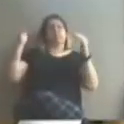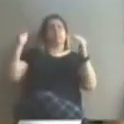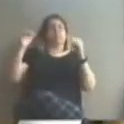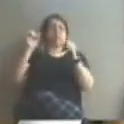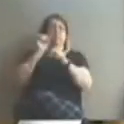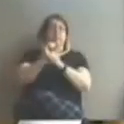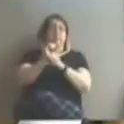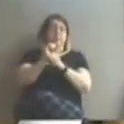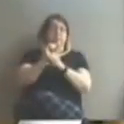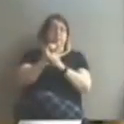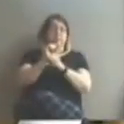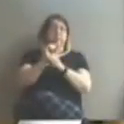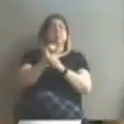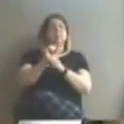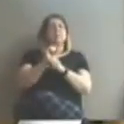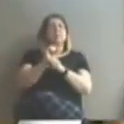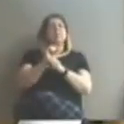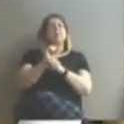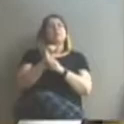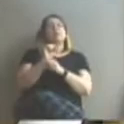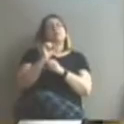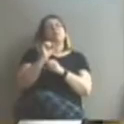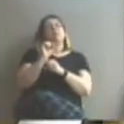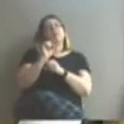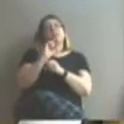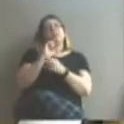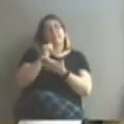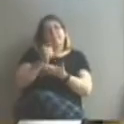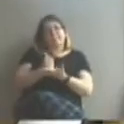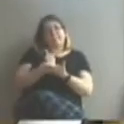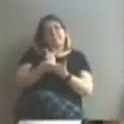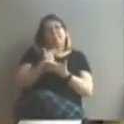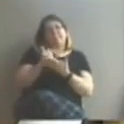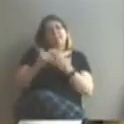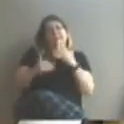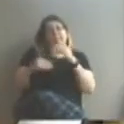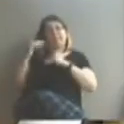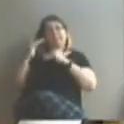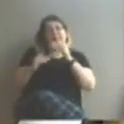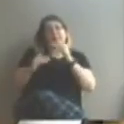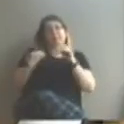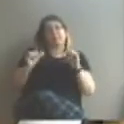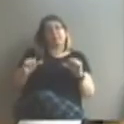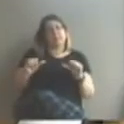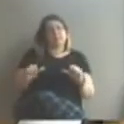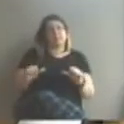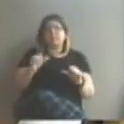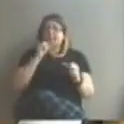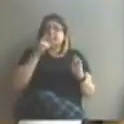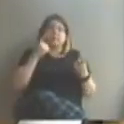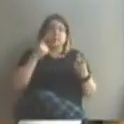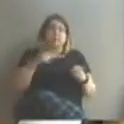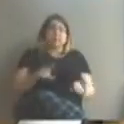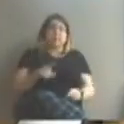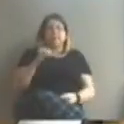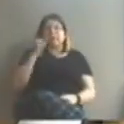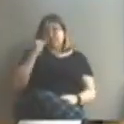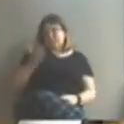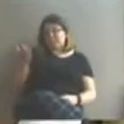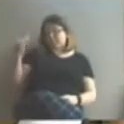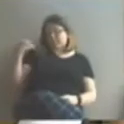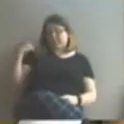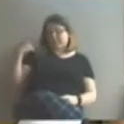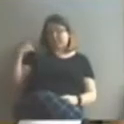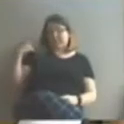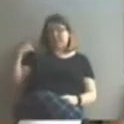knowledge, unless there's an exception, and I'll say it. It is to help build capacity, and it did not previously exist. If there was a previous